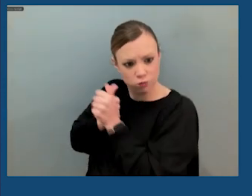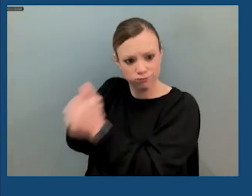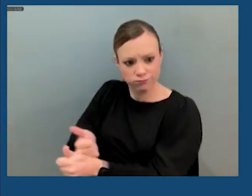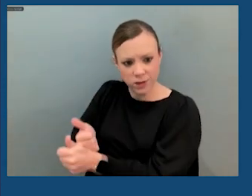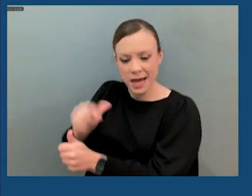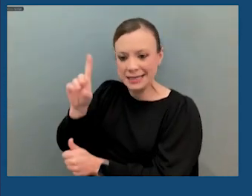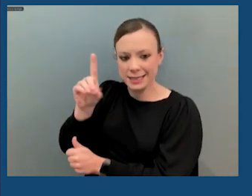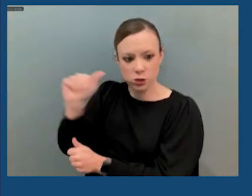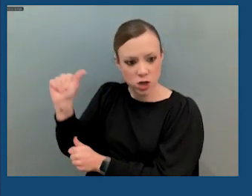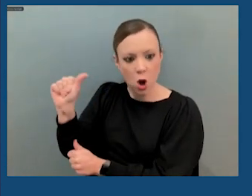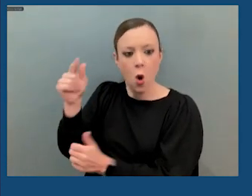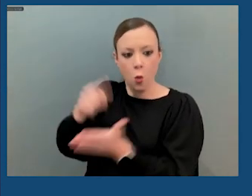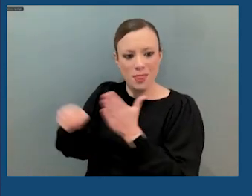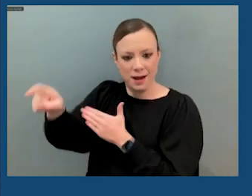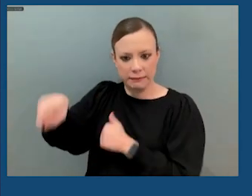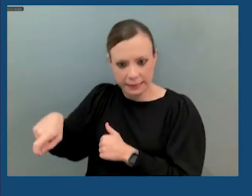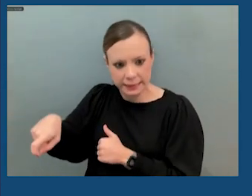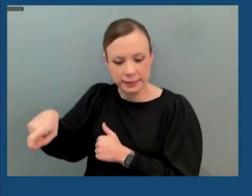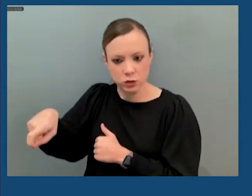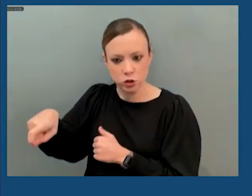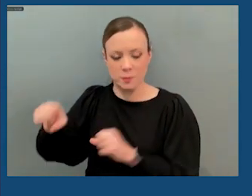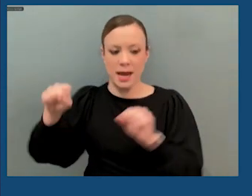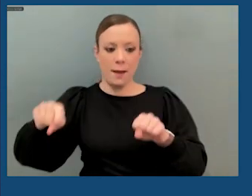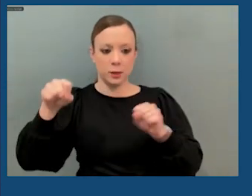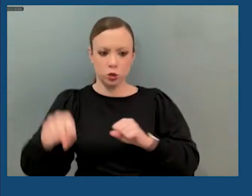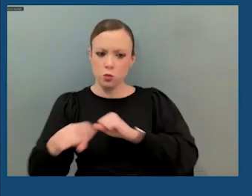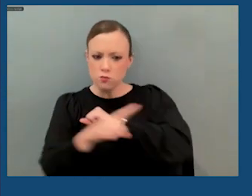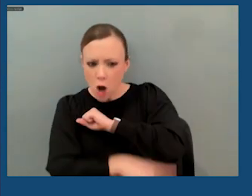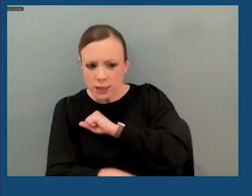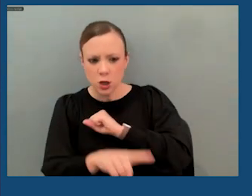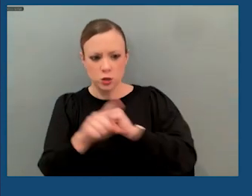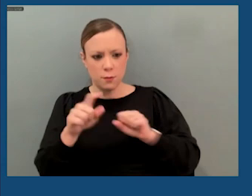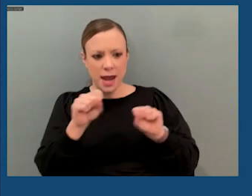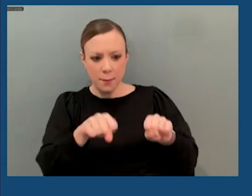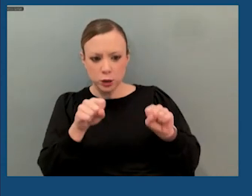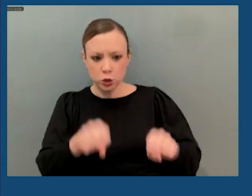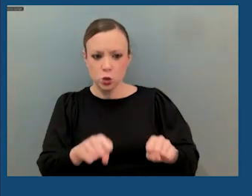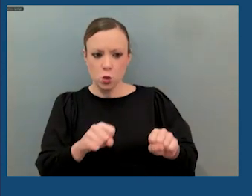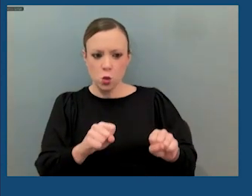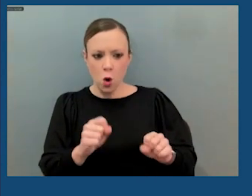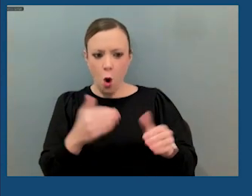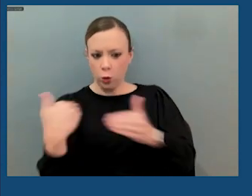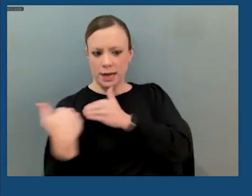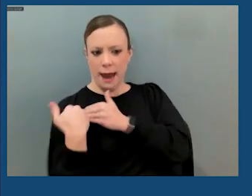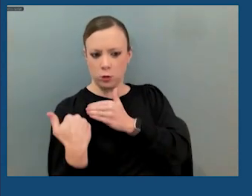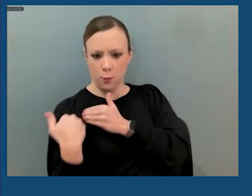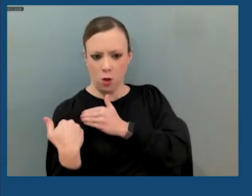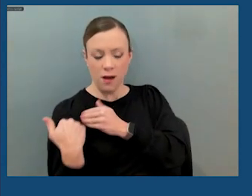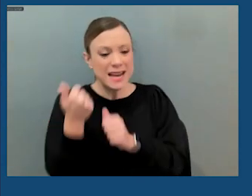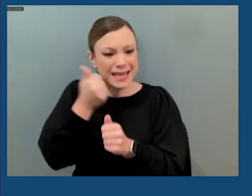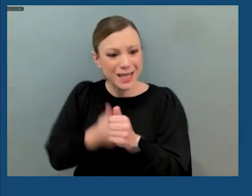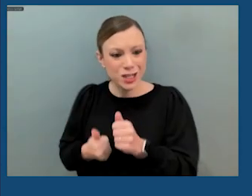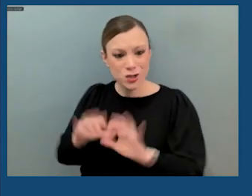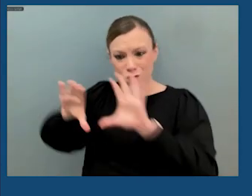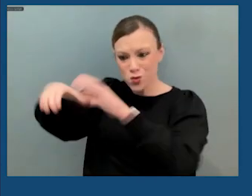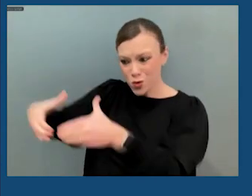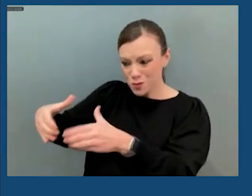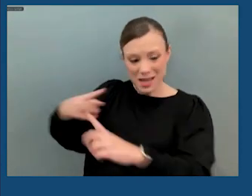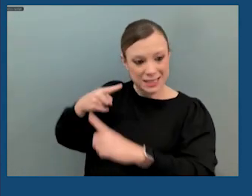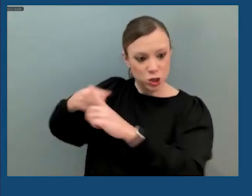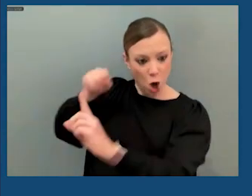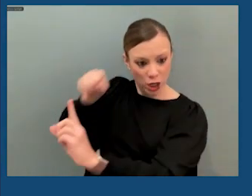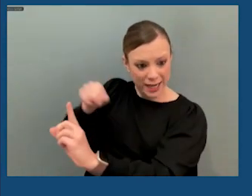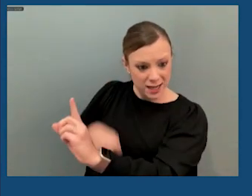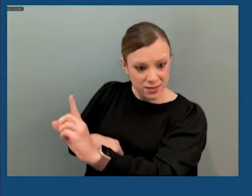advocates and progressives and moderates and conservatives. It doesn't matter because every group that's targeted wants to know that people cannot do